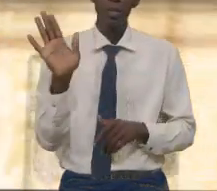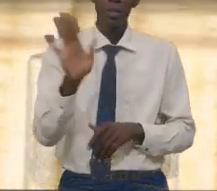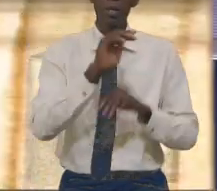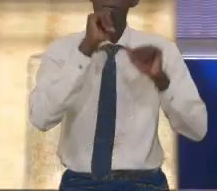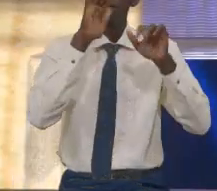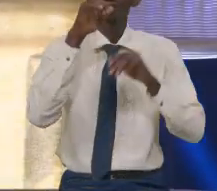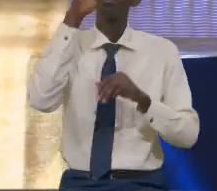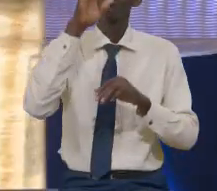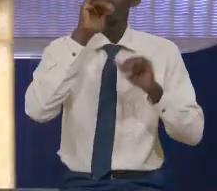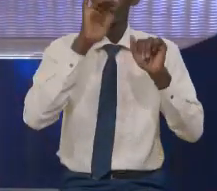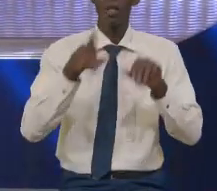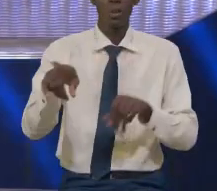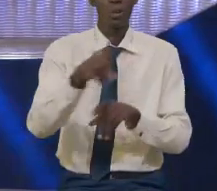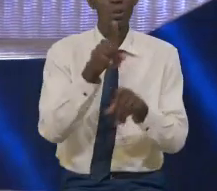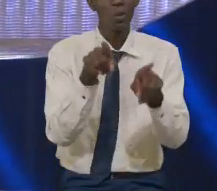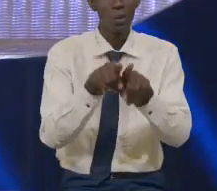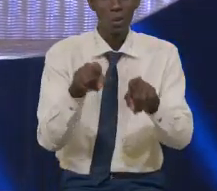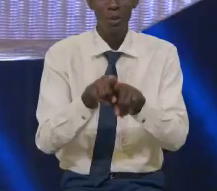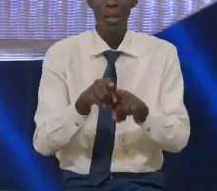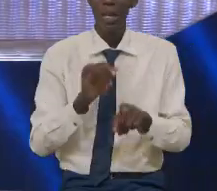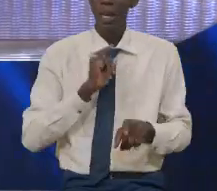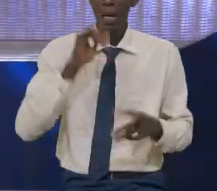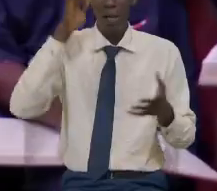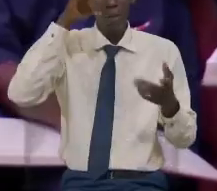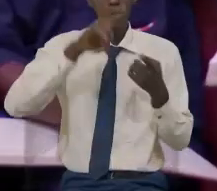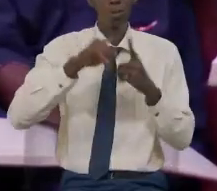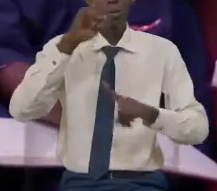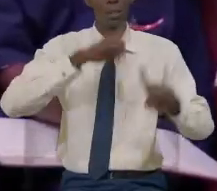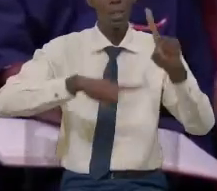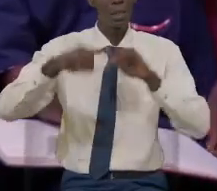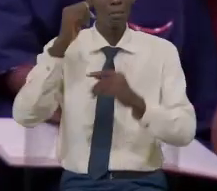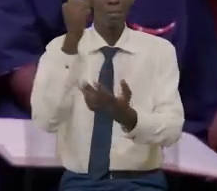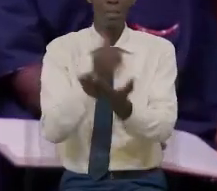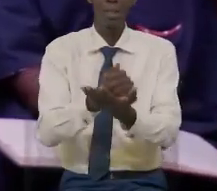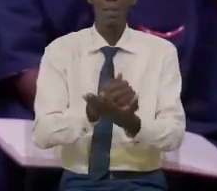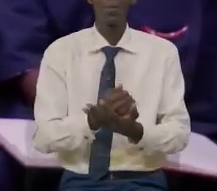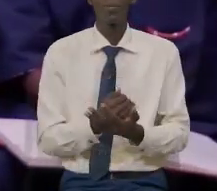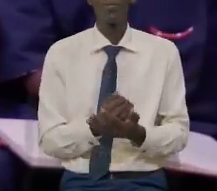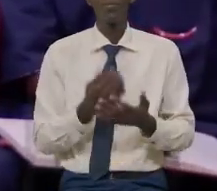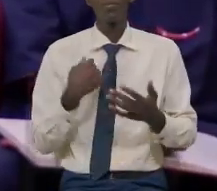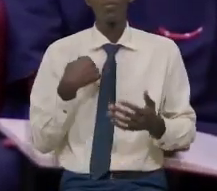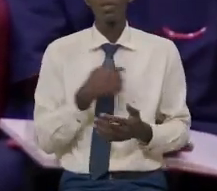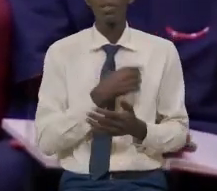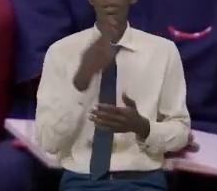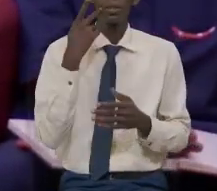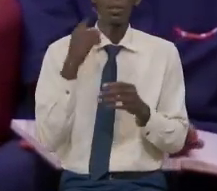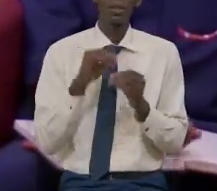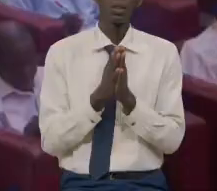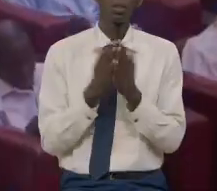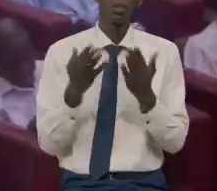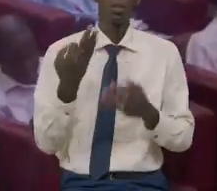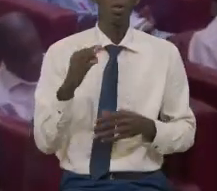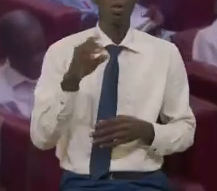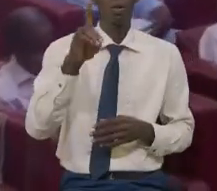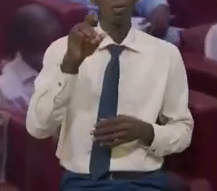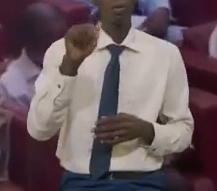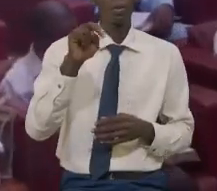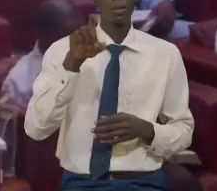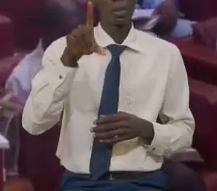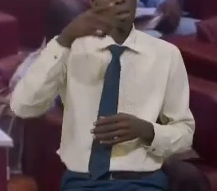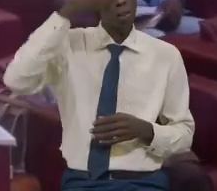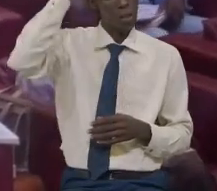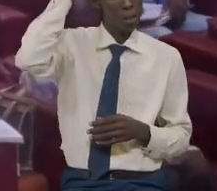you too. I thought you'd say good amen. Amen. We're still in the book of Daniel, and today we're coming